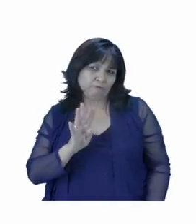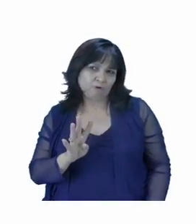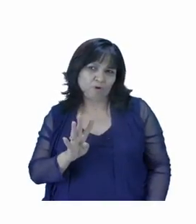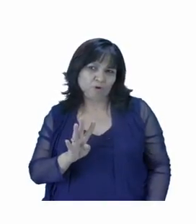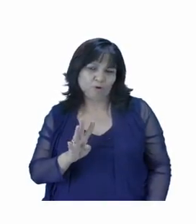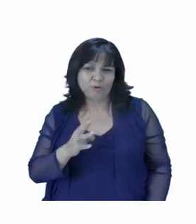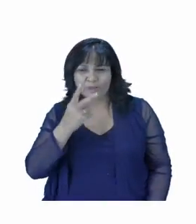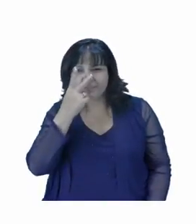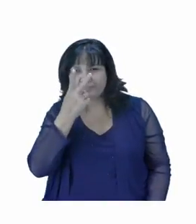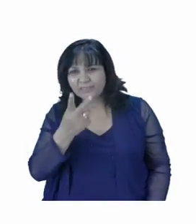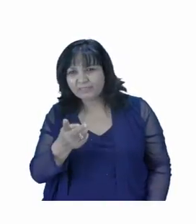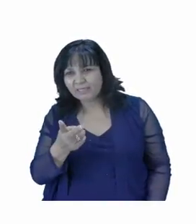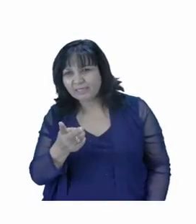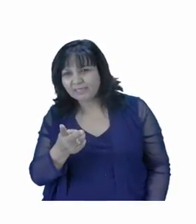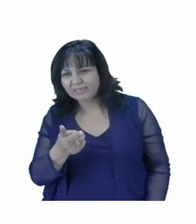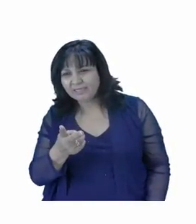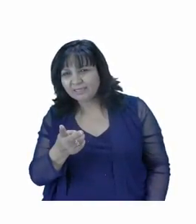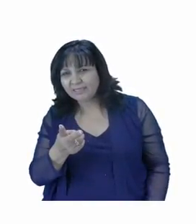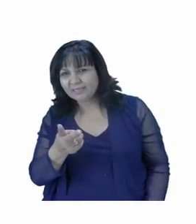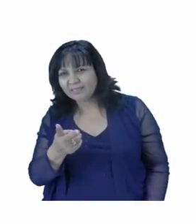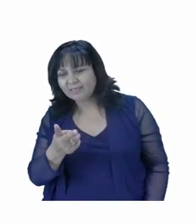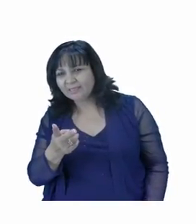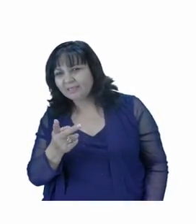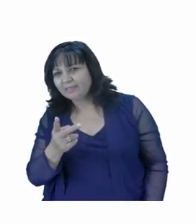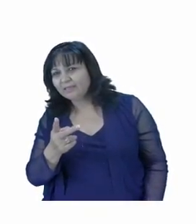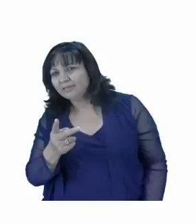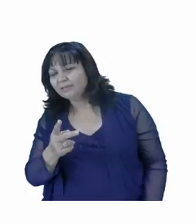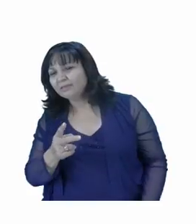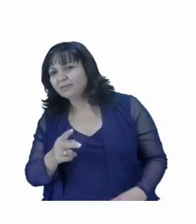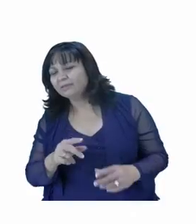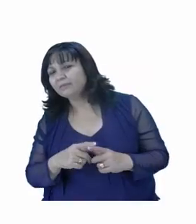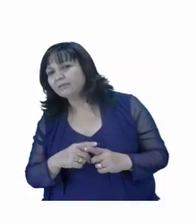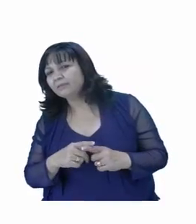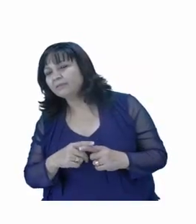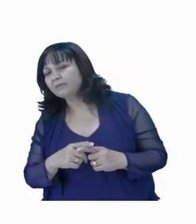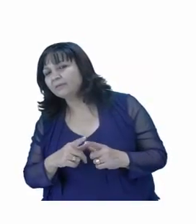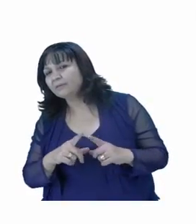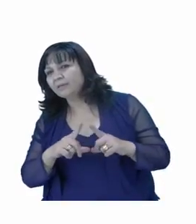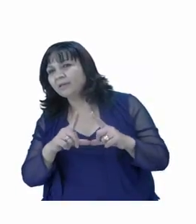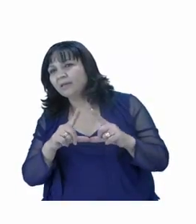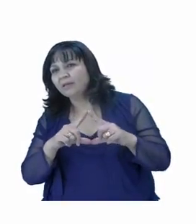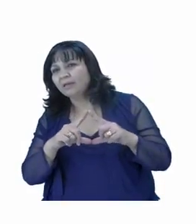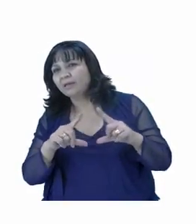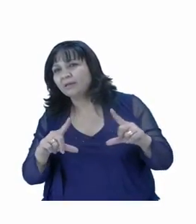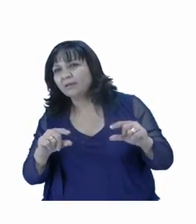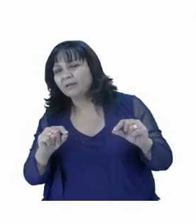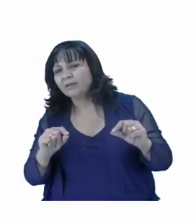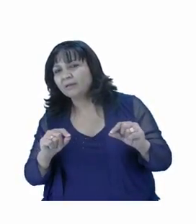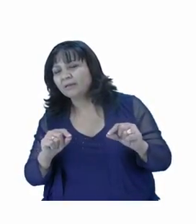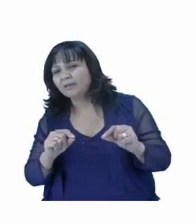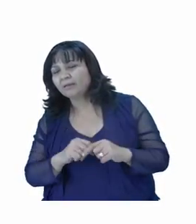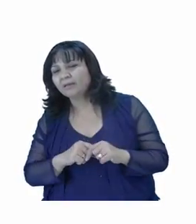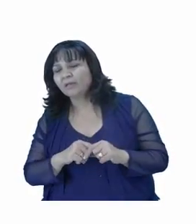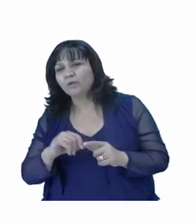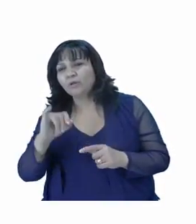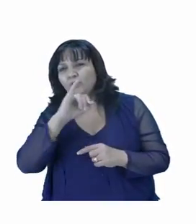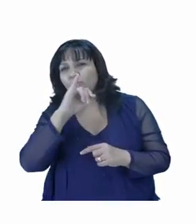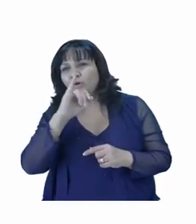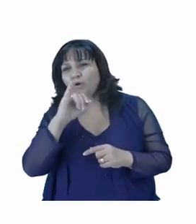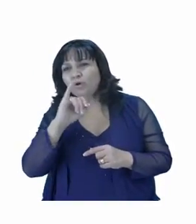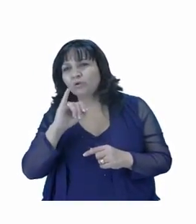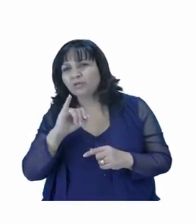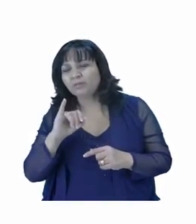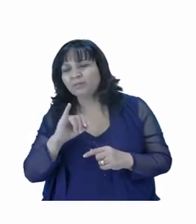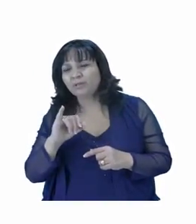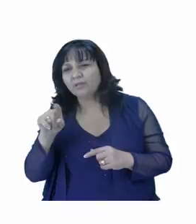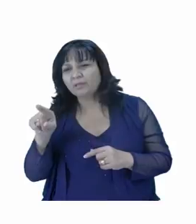have our shapes, and it is asking us to draw something in the empty blocks that